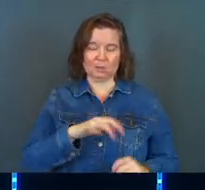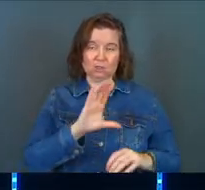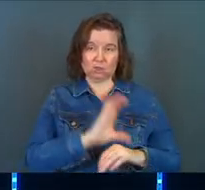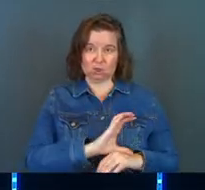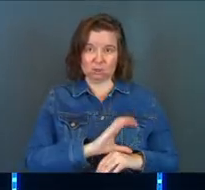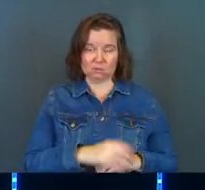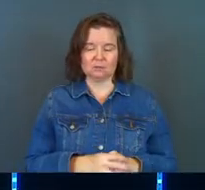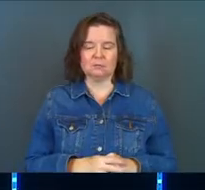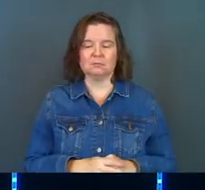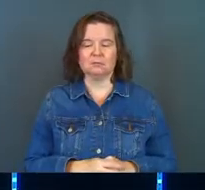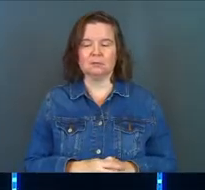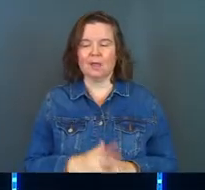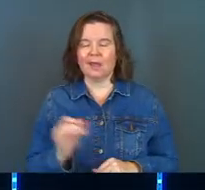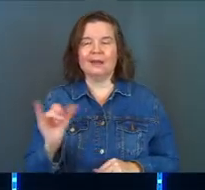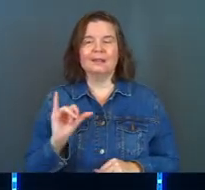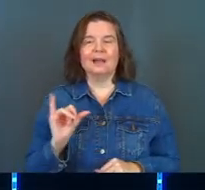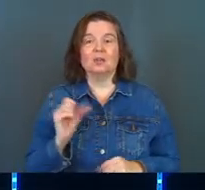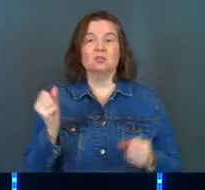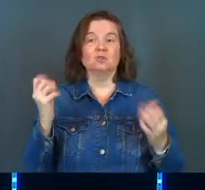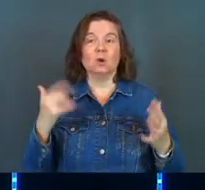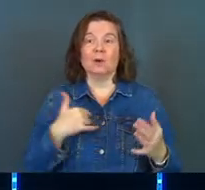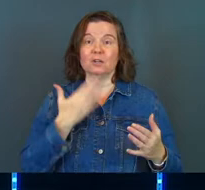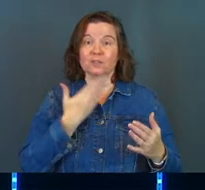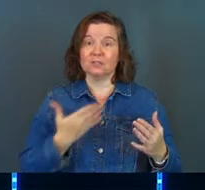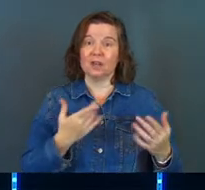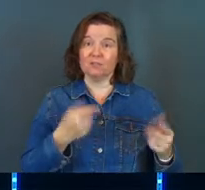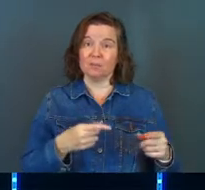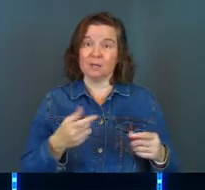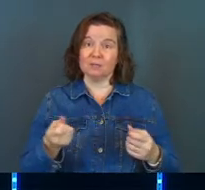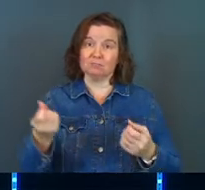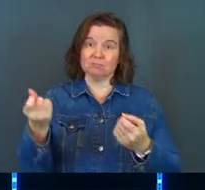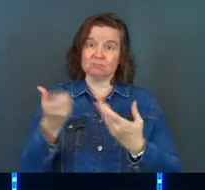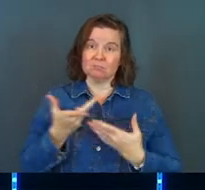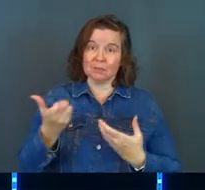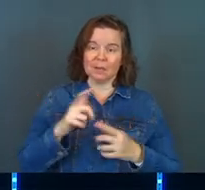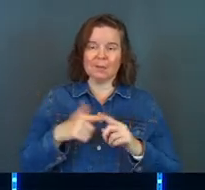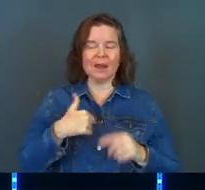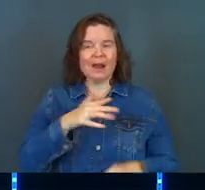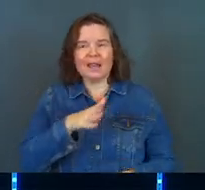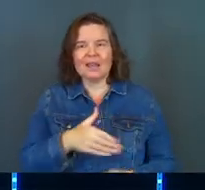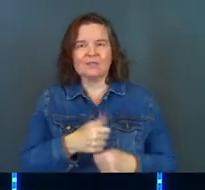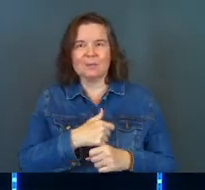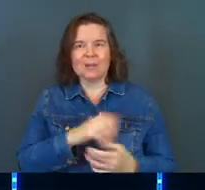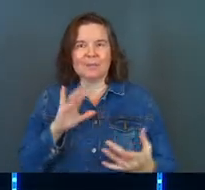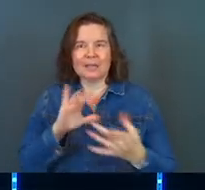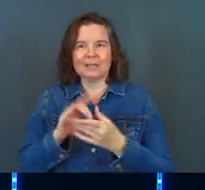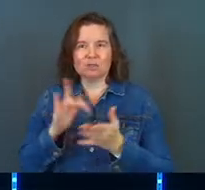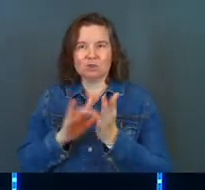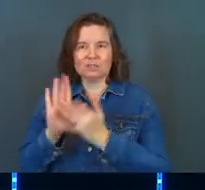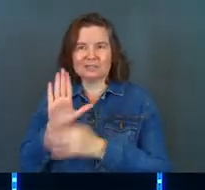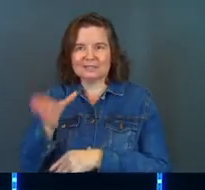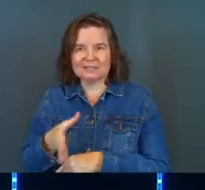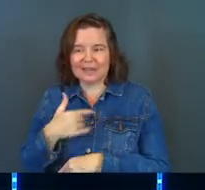religious church. And it's like so much good stuff had been poured into me, but I never made my connection to Jesus and I didn't love